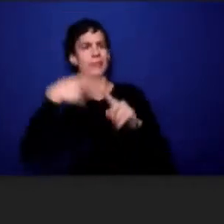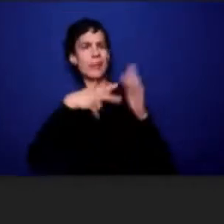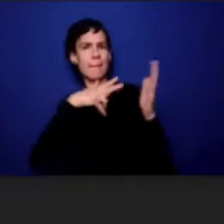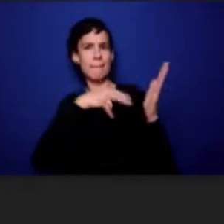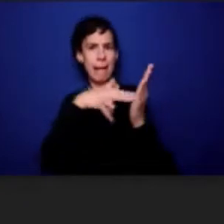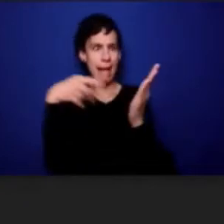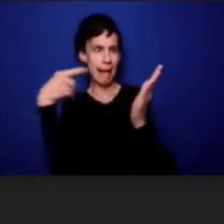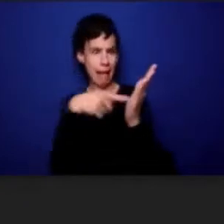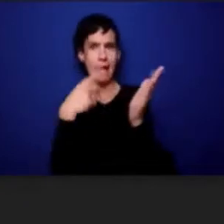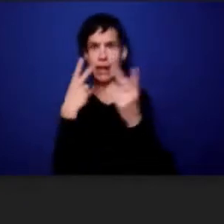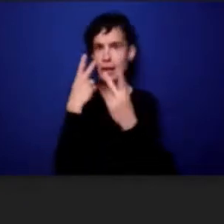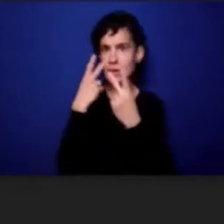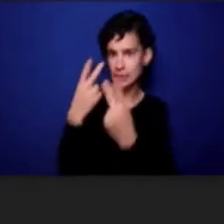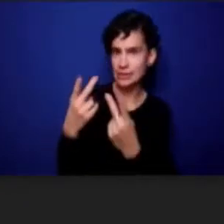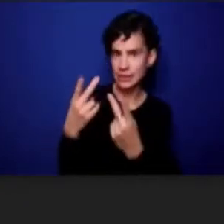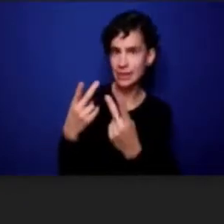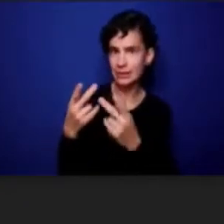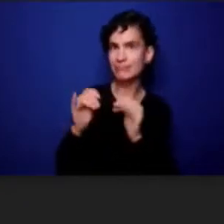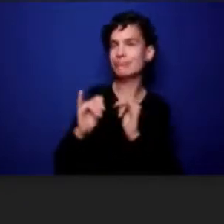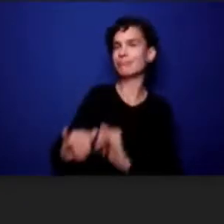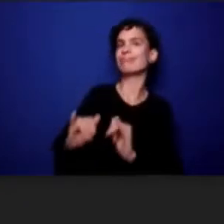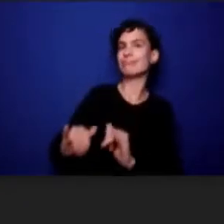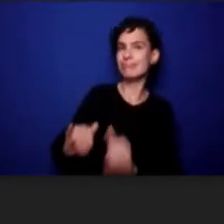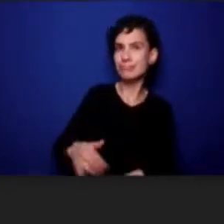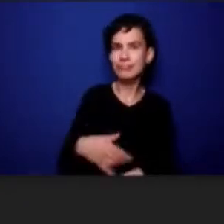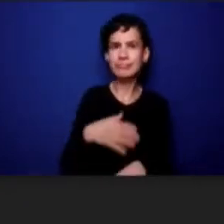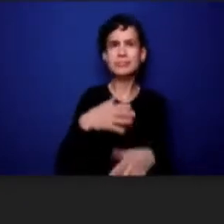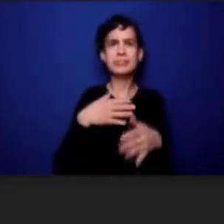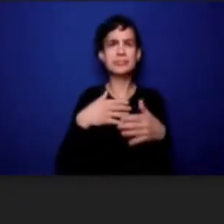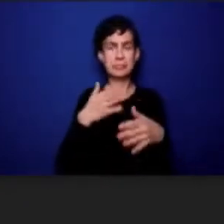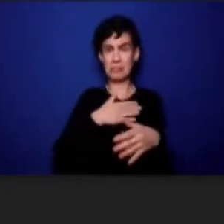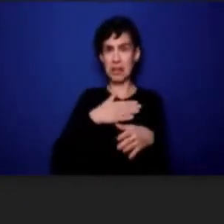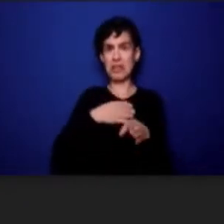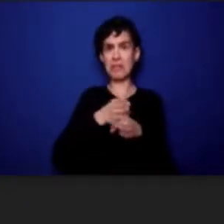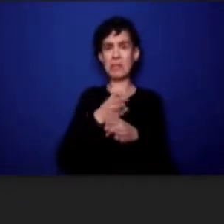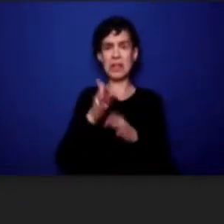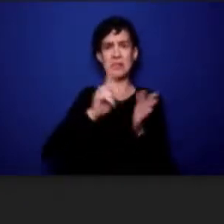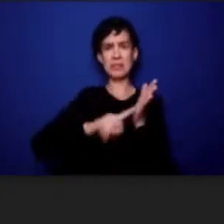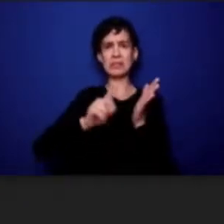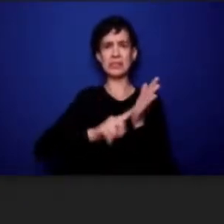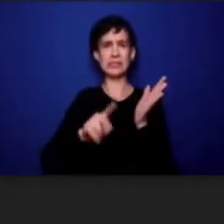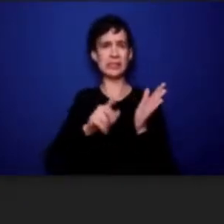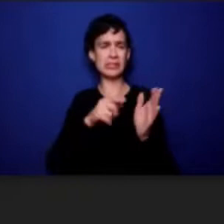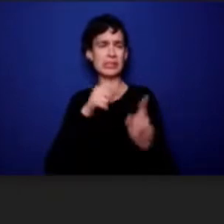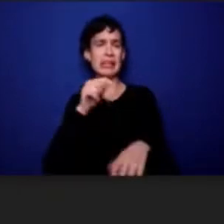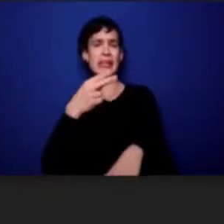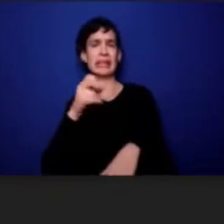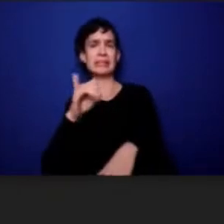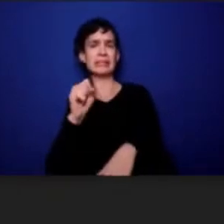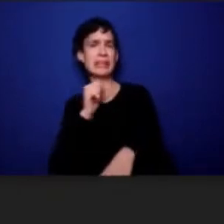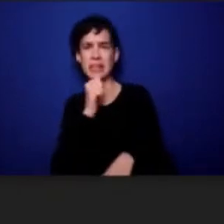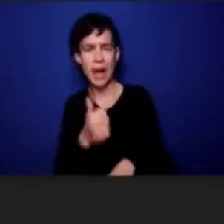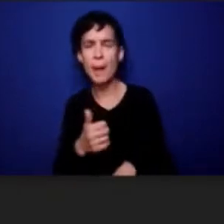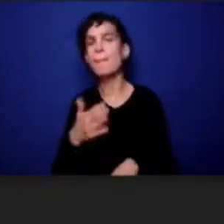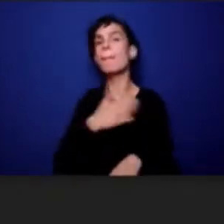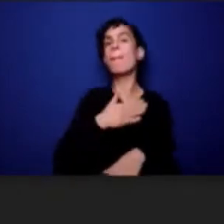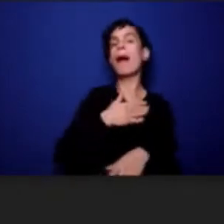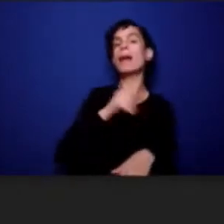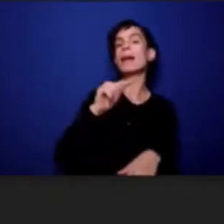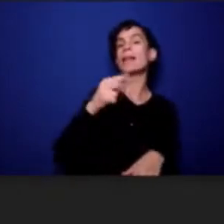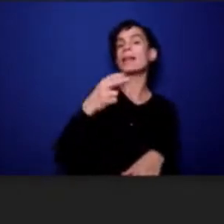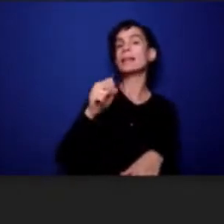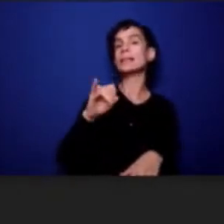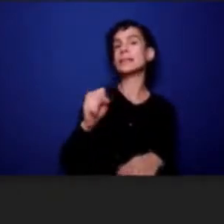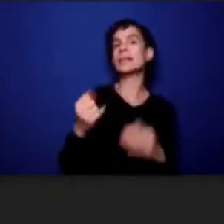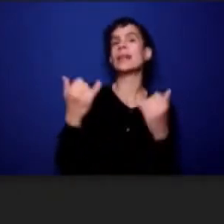of them. But no, it's not even a little bit my sort of main thesis thesis research topic, which is to do with contemporary